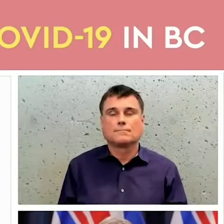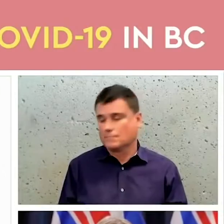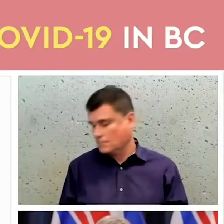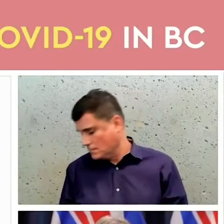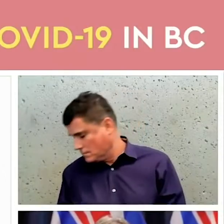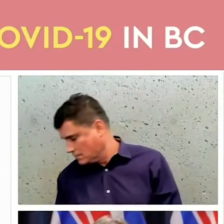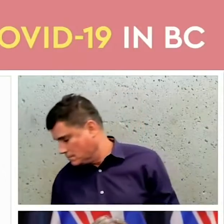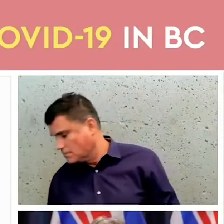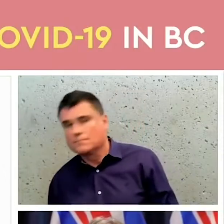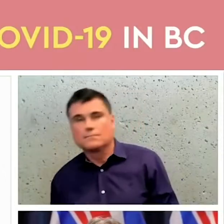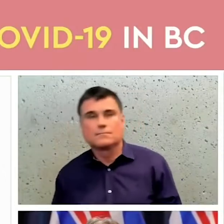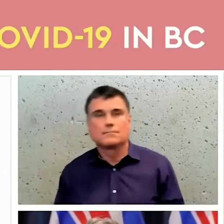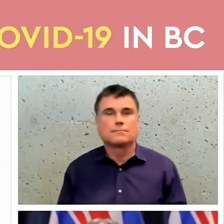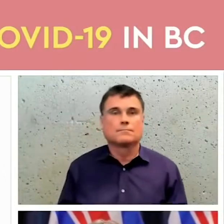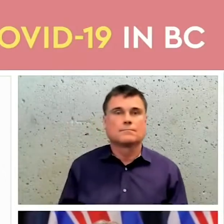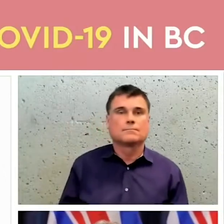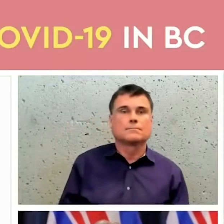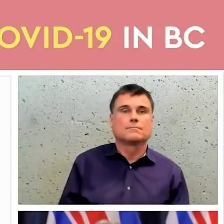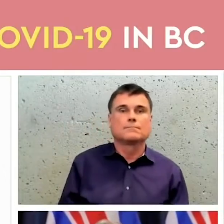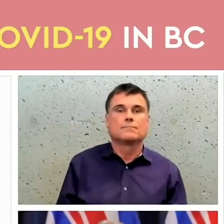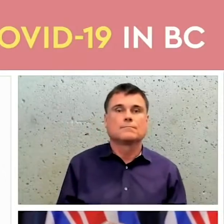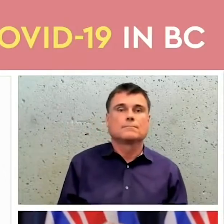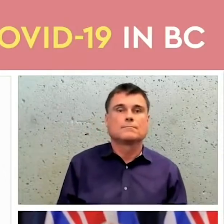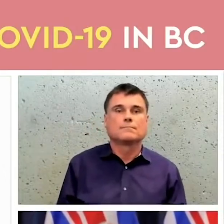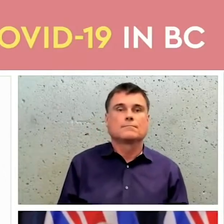Thanks so much, Dr. Henry and